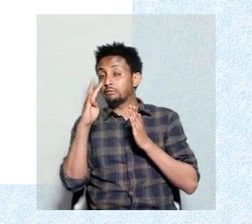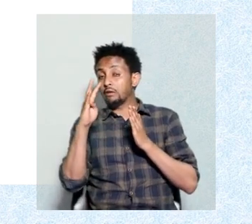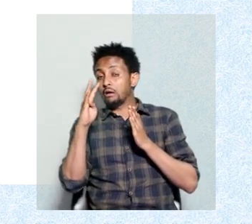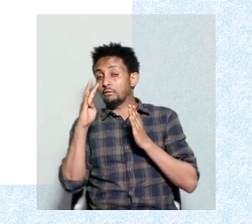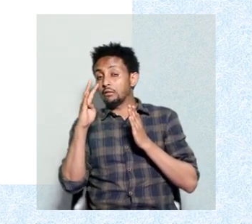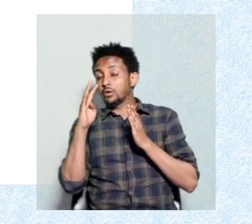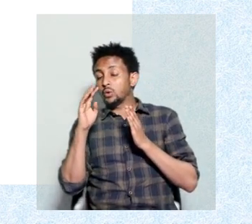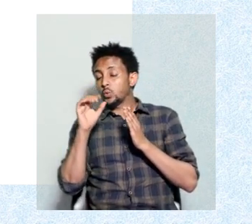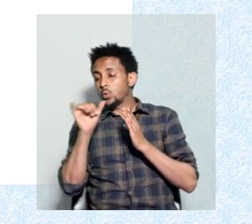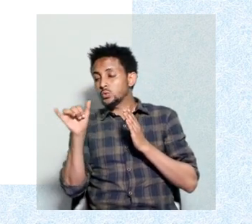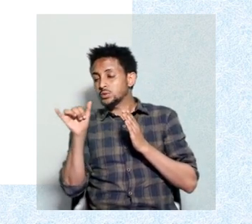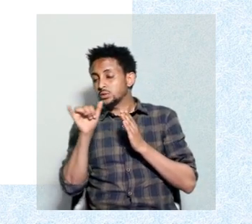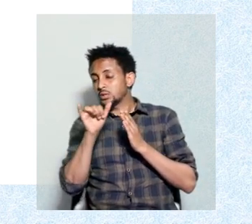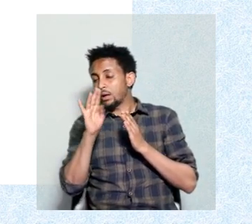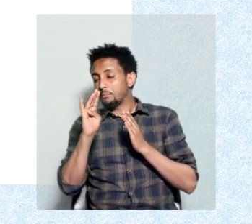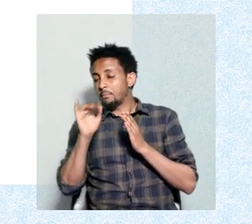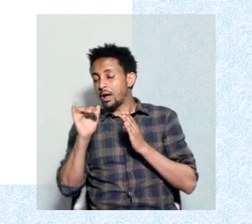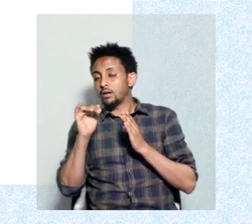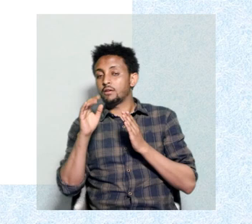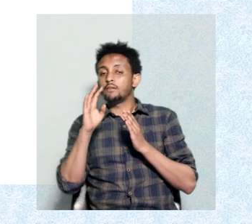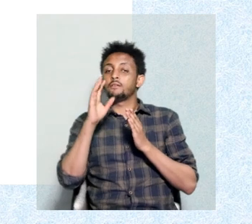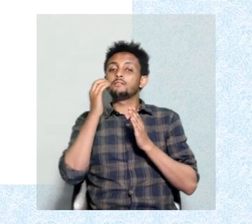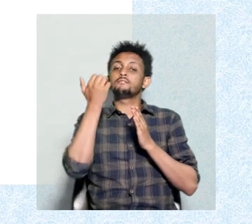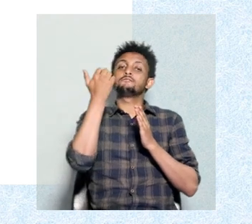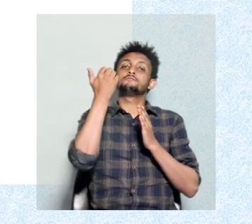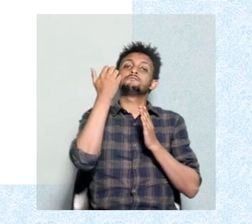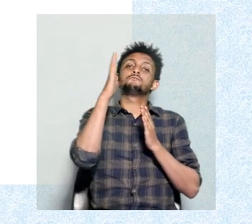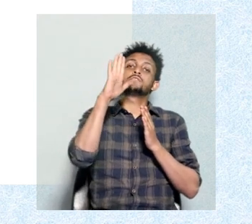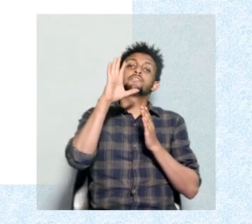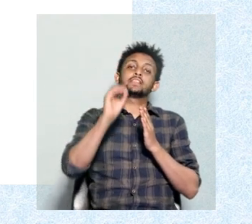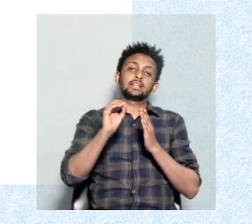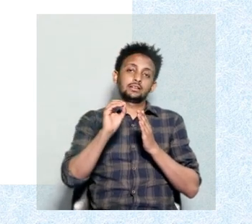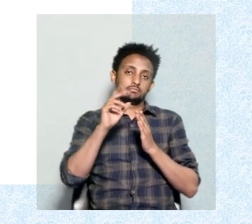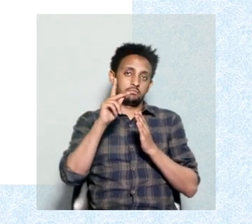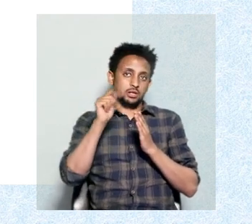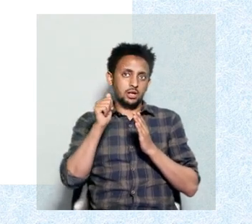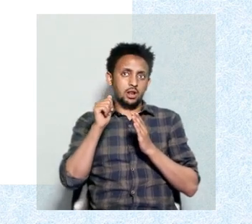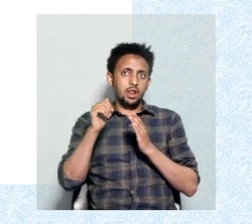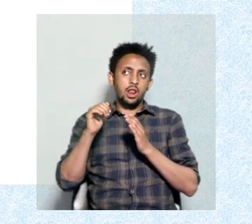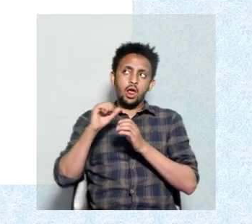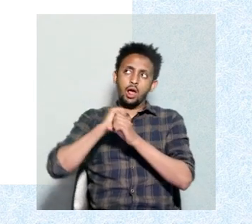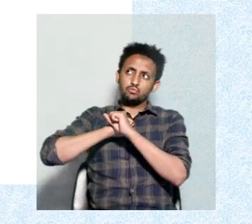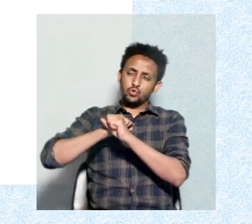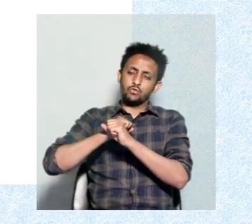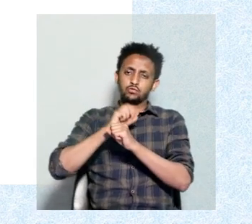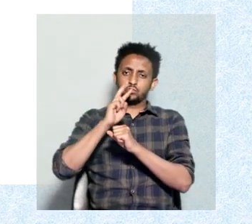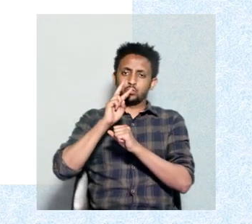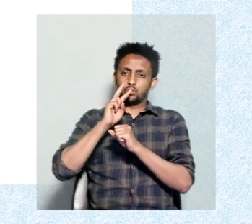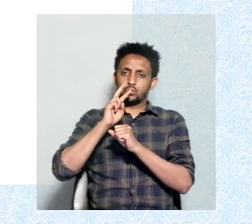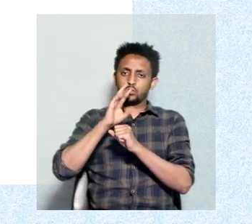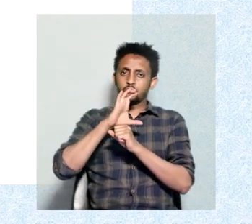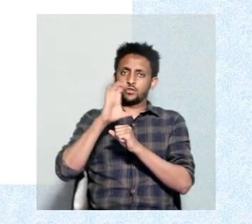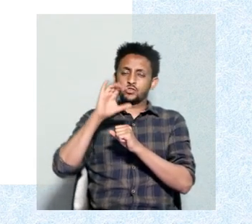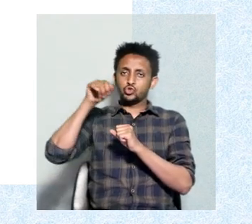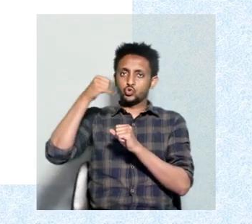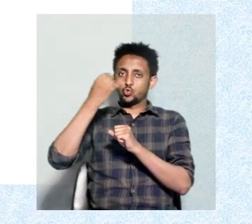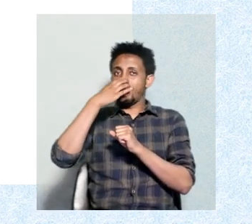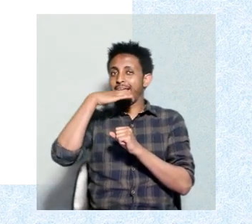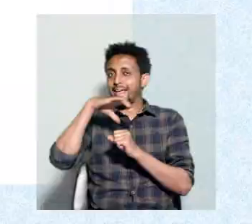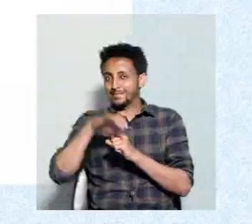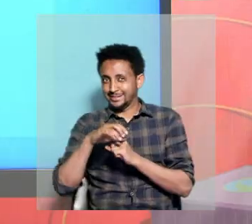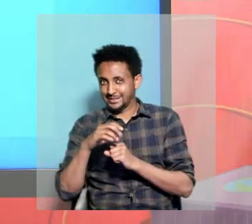cube constantly by 50 Pascal as it absorbs 350 joule of heat